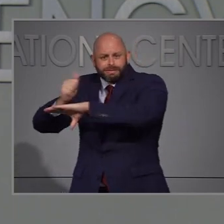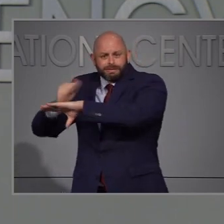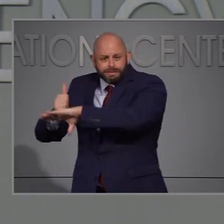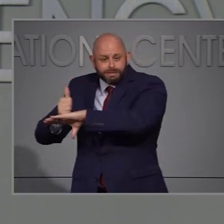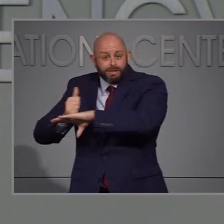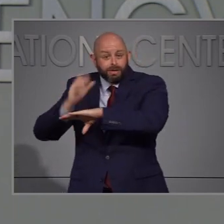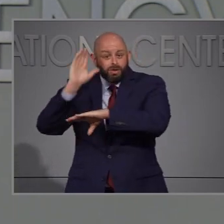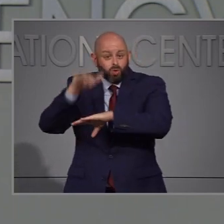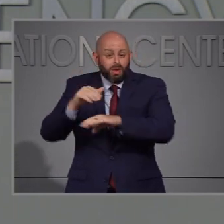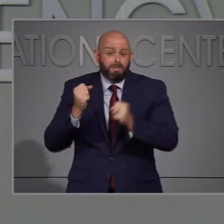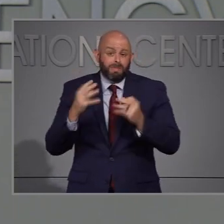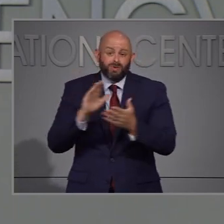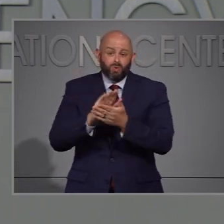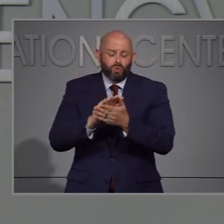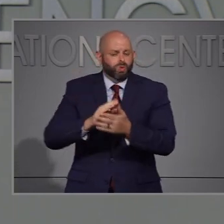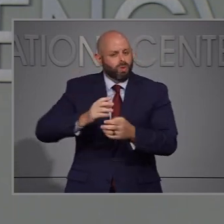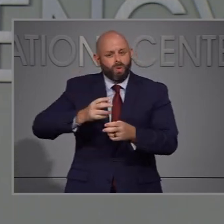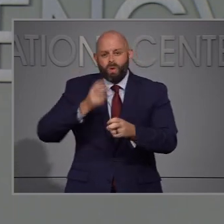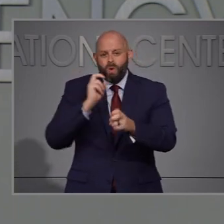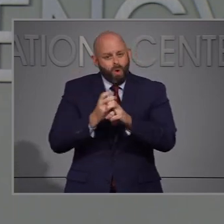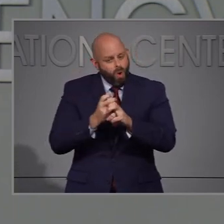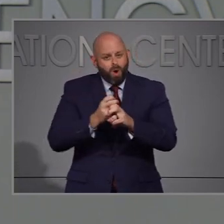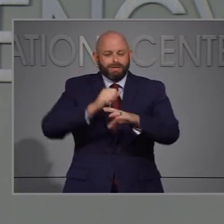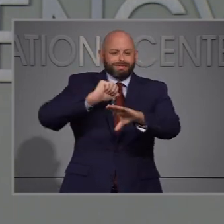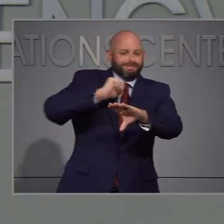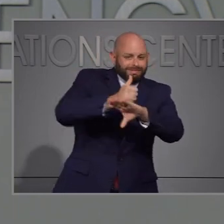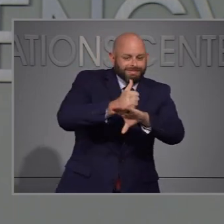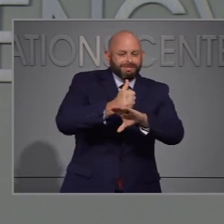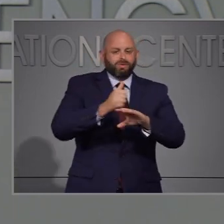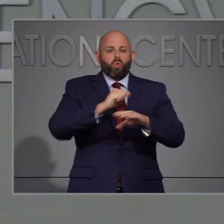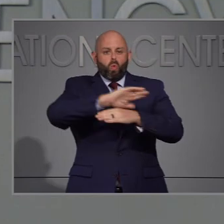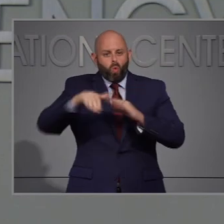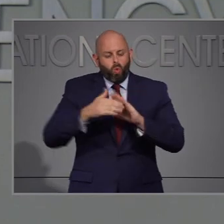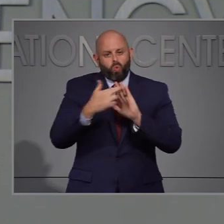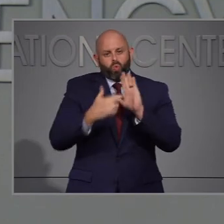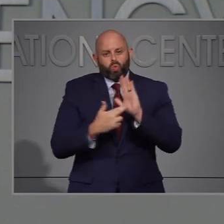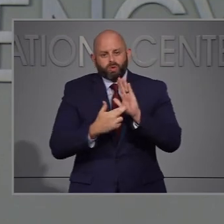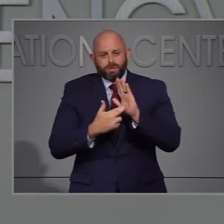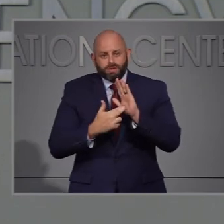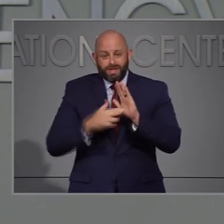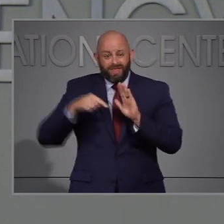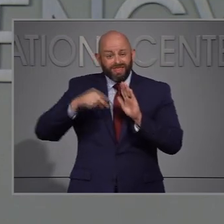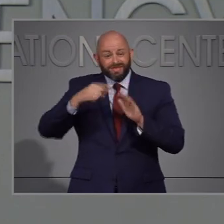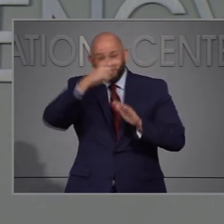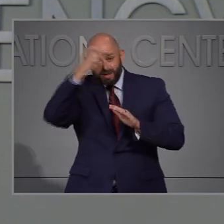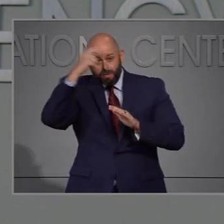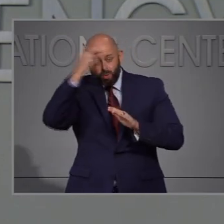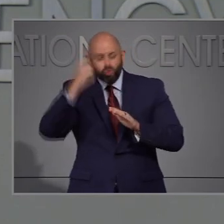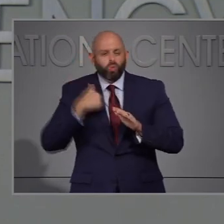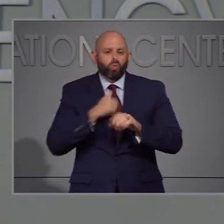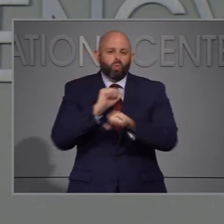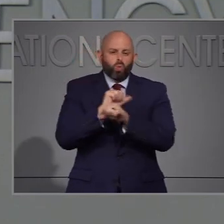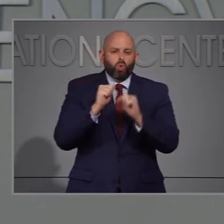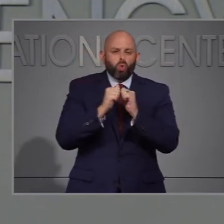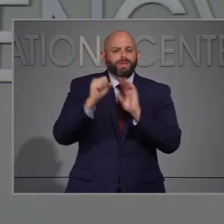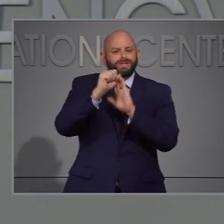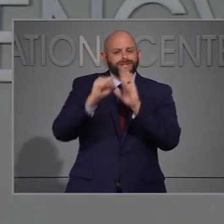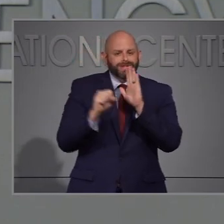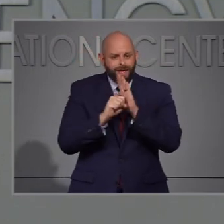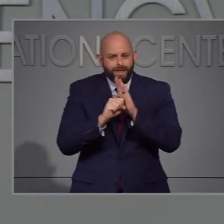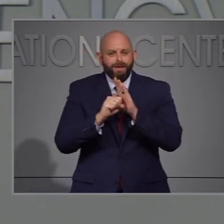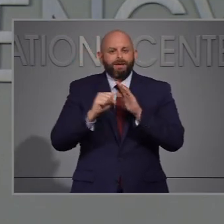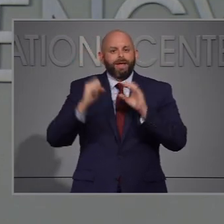be easy to comply with. That's why, over this summer, our department has worked hand-in-hand with our state education